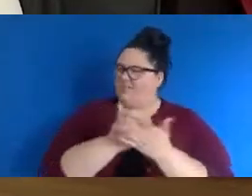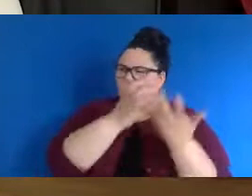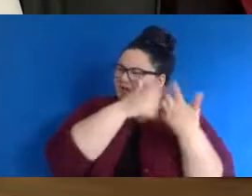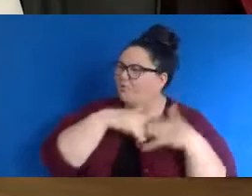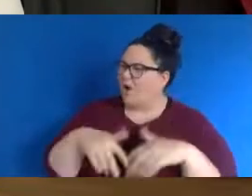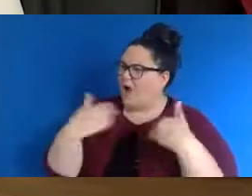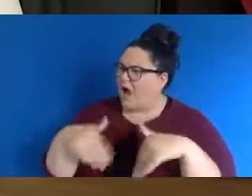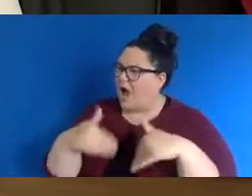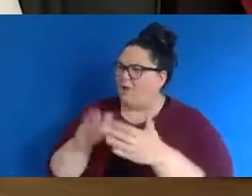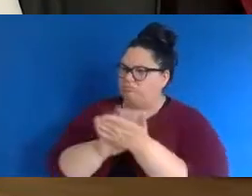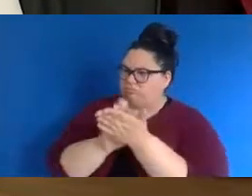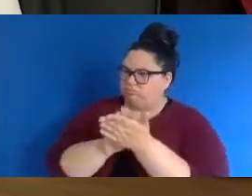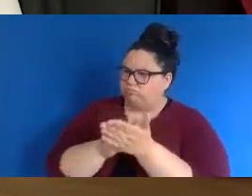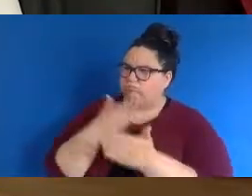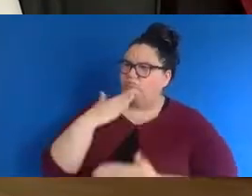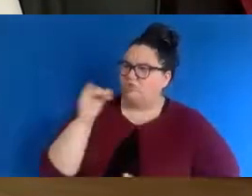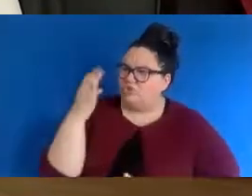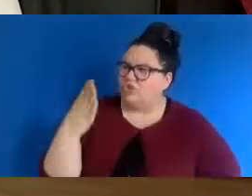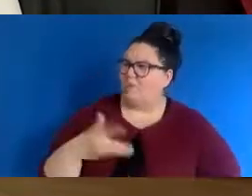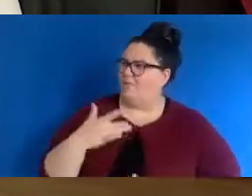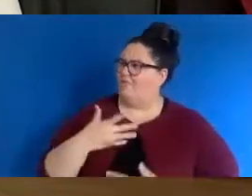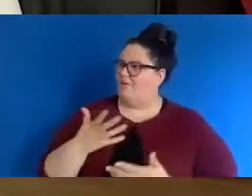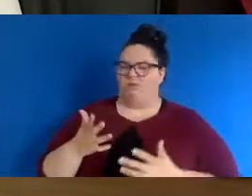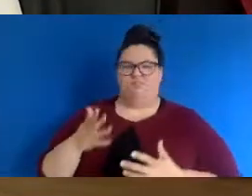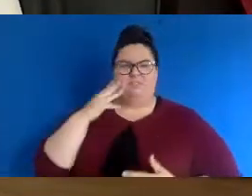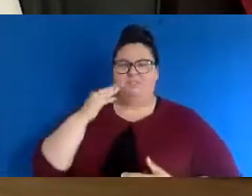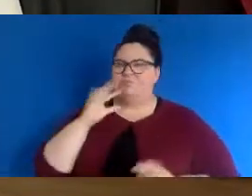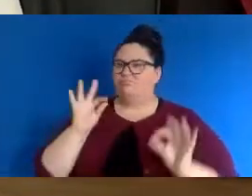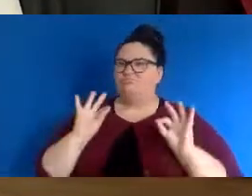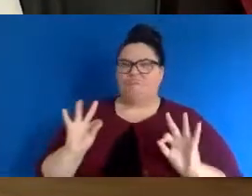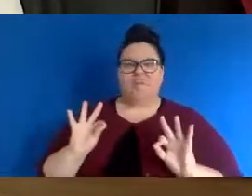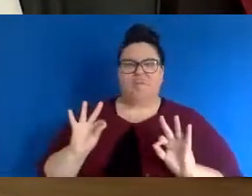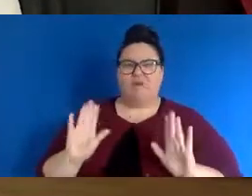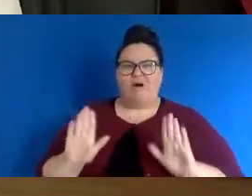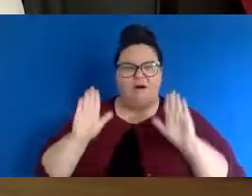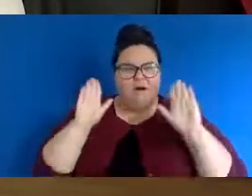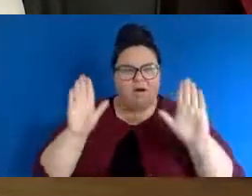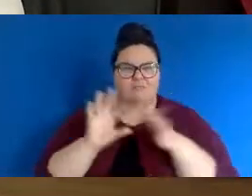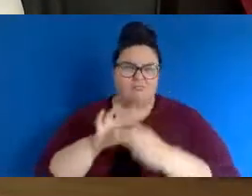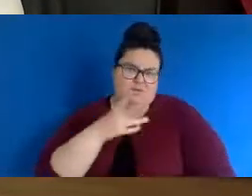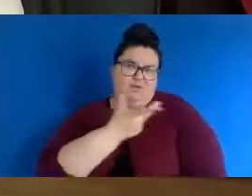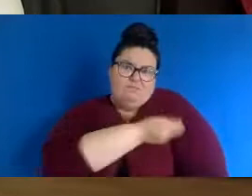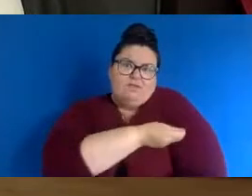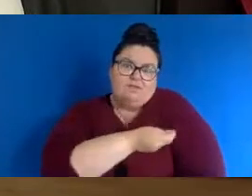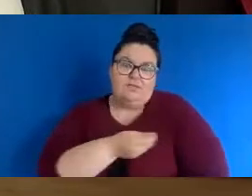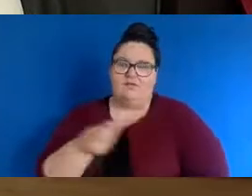and how well they really feel their experience has gone with their vaccine